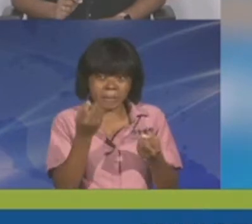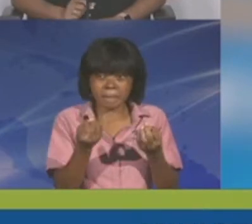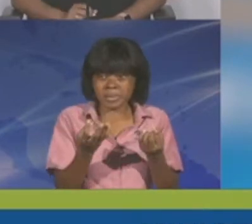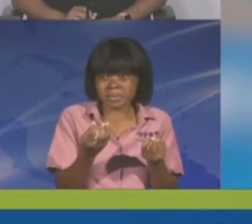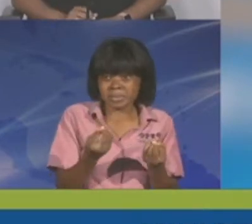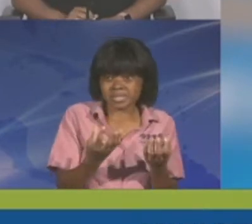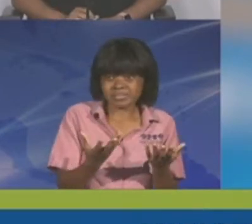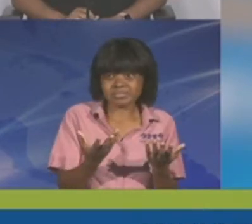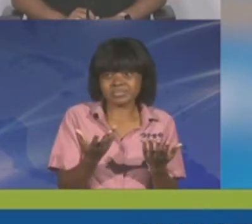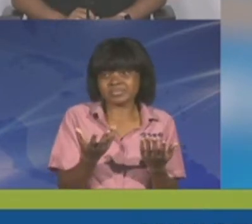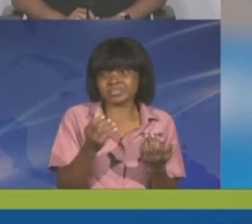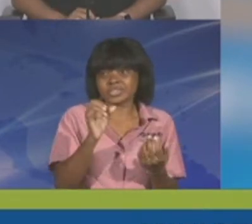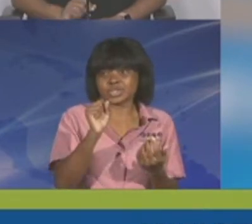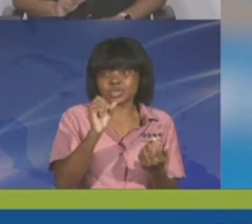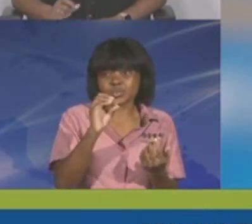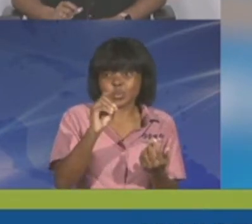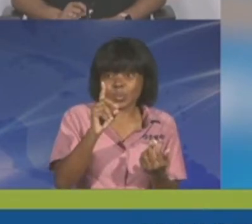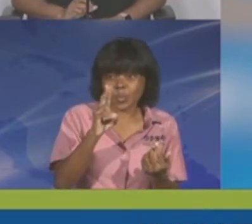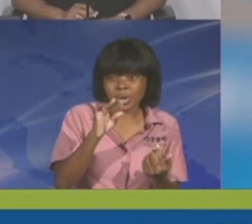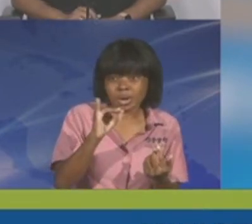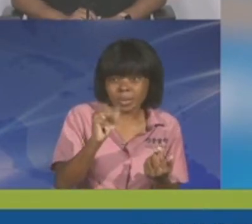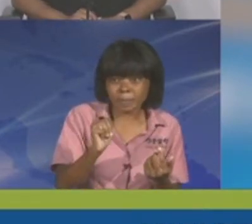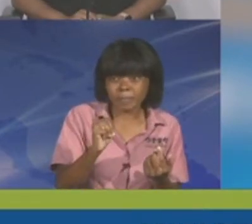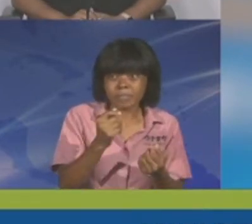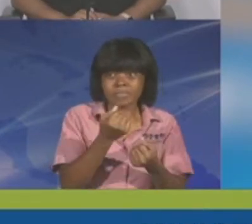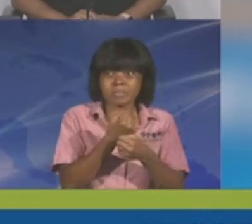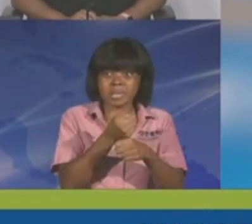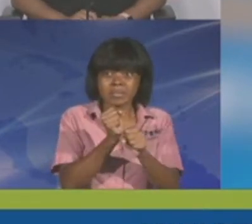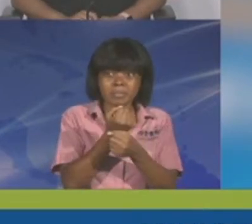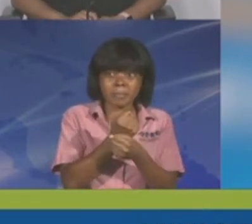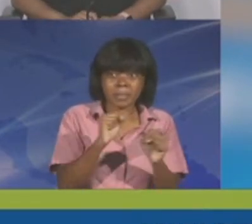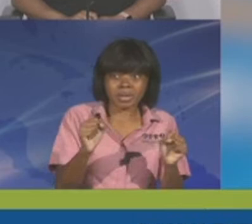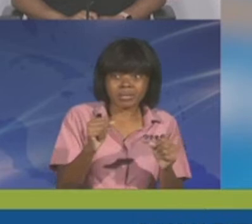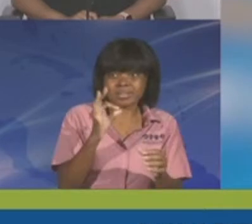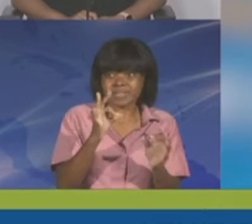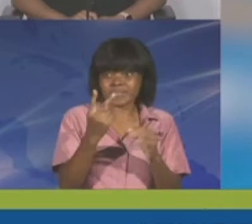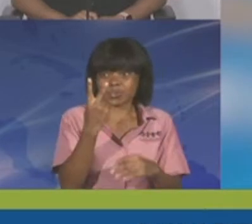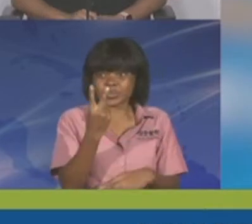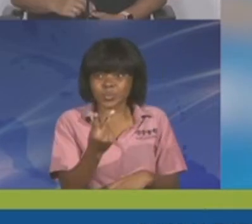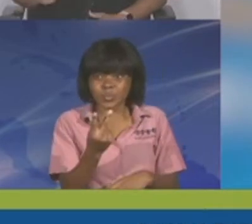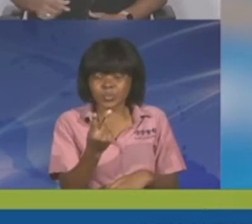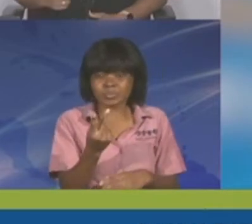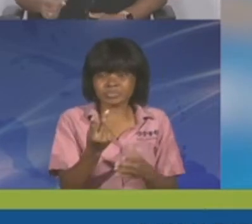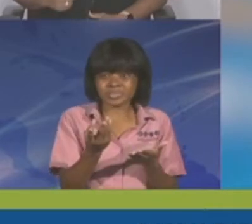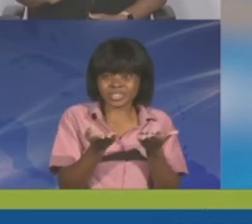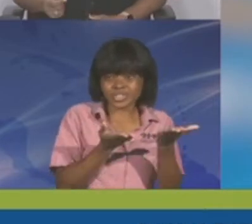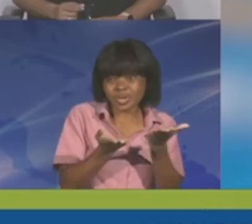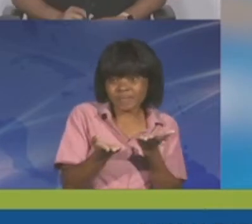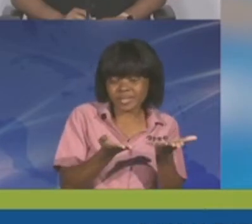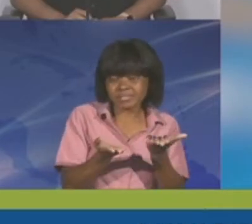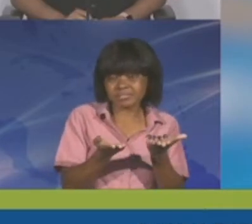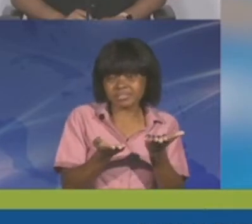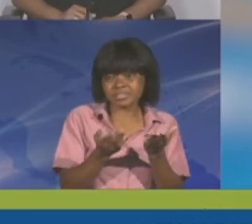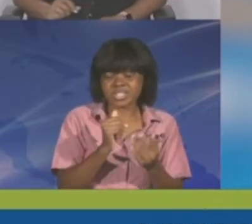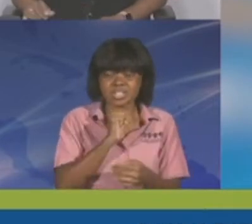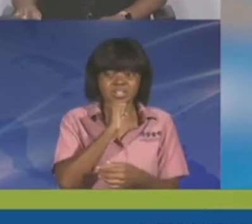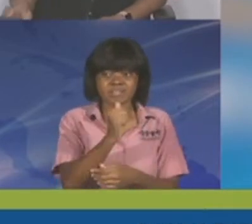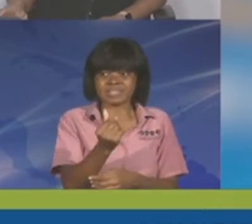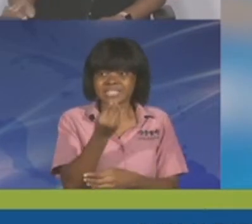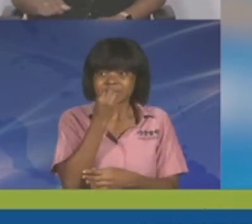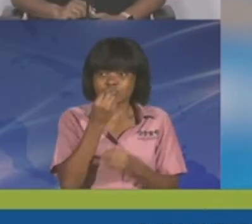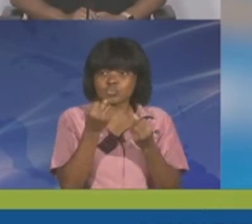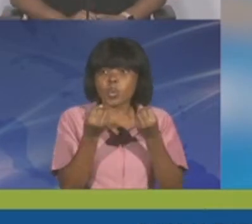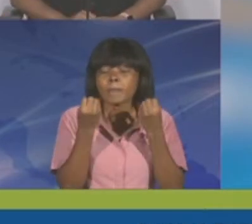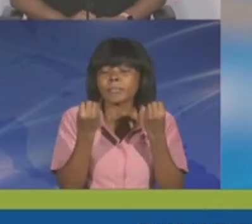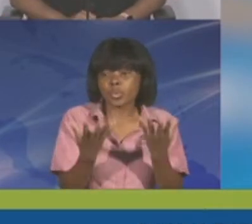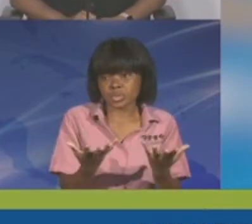then multiply that, right, by 2 if it's 2 servings, so that you then you don't consume twice as much sodium as you think